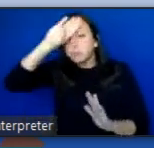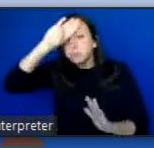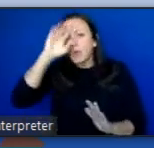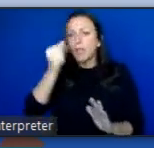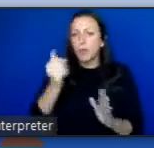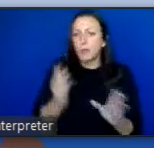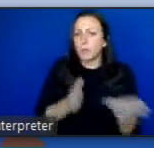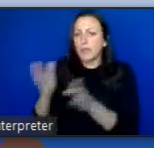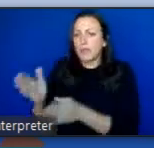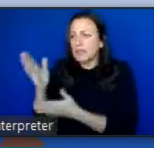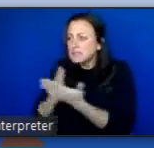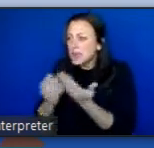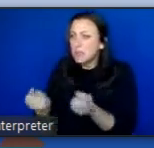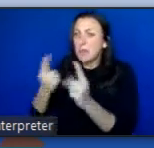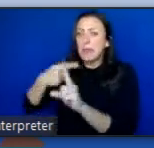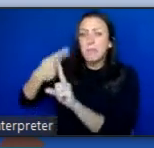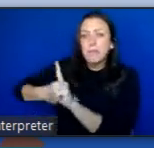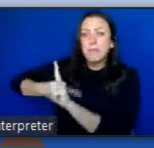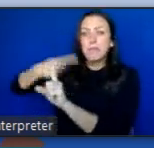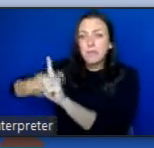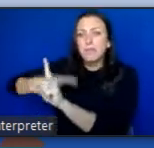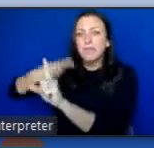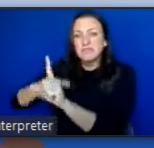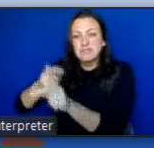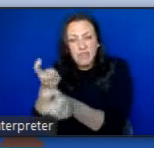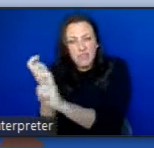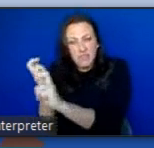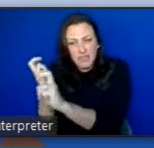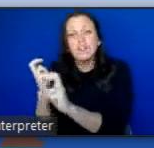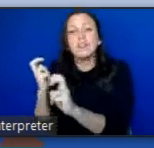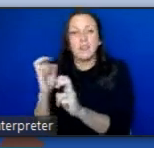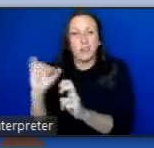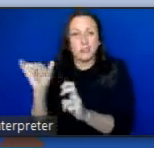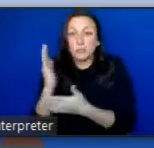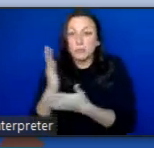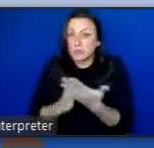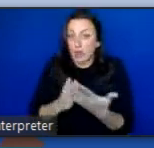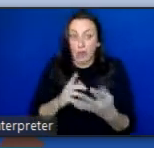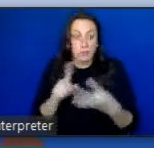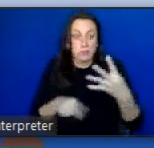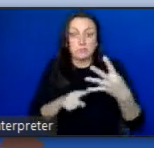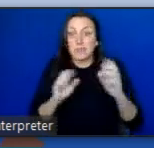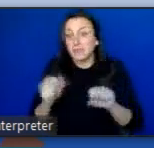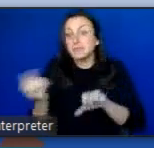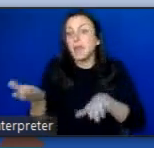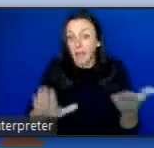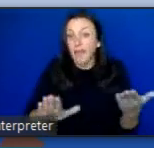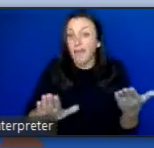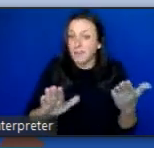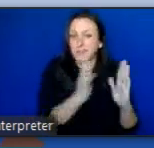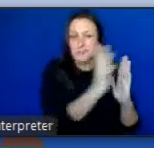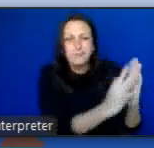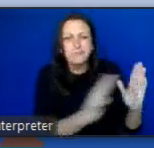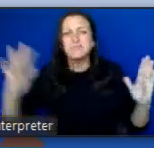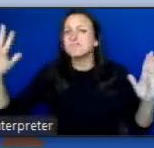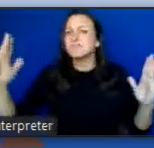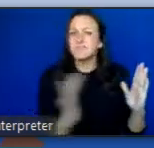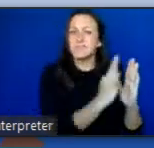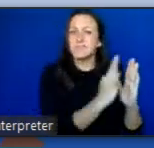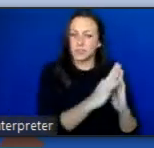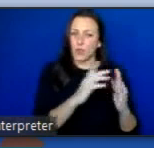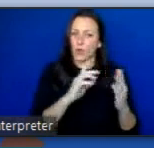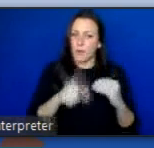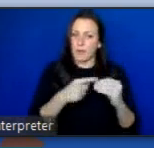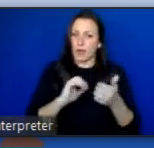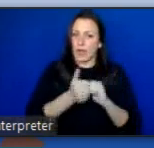months into their infection, and then how some people die from this disease. So, you know, from a risk communications perspective, it's